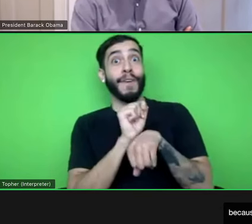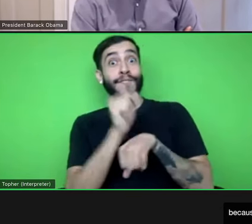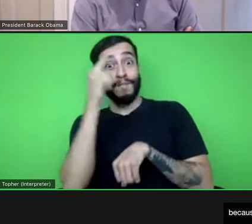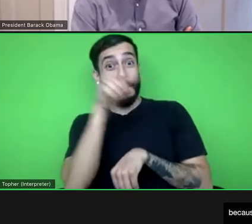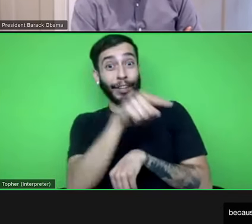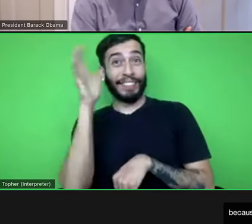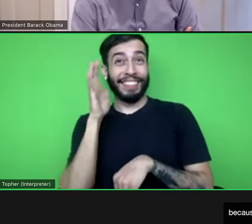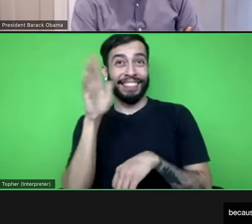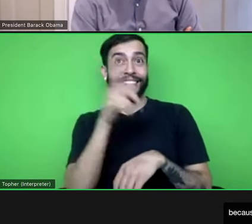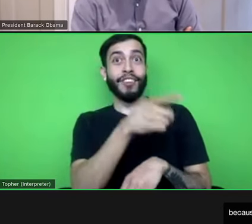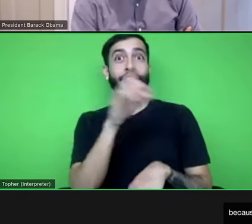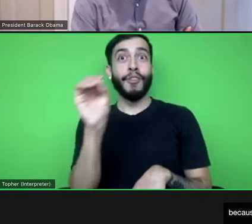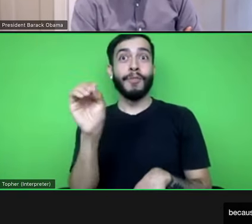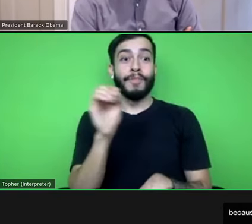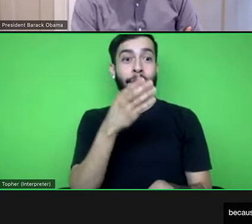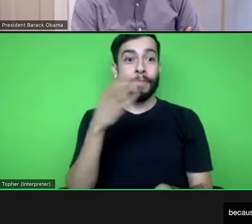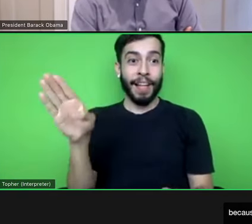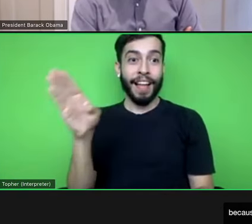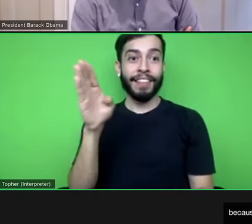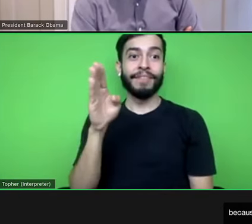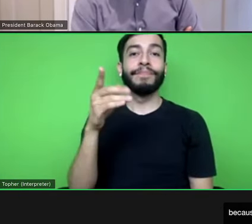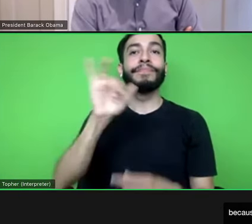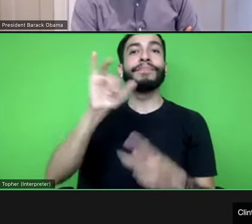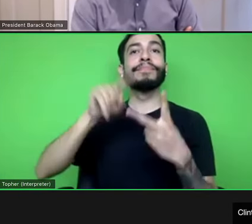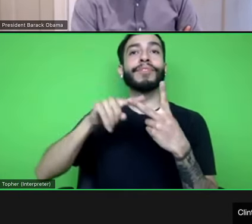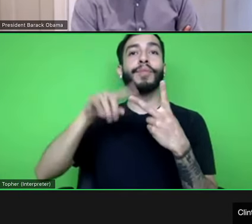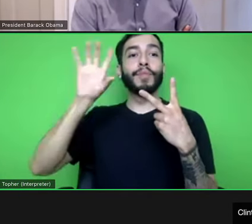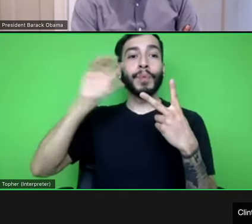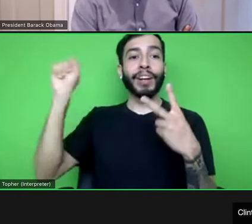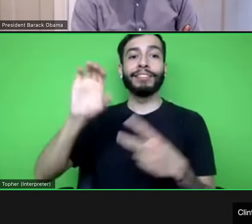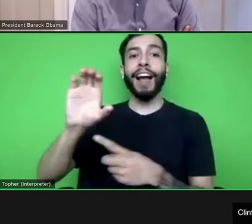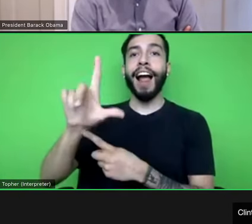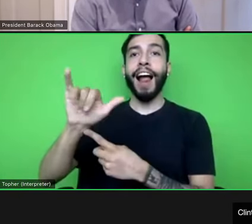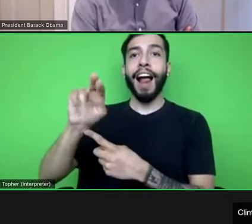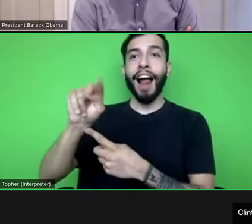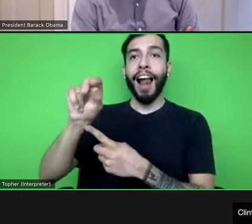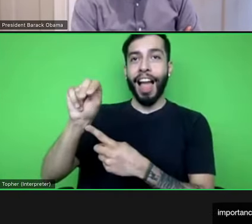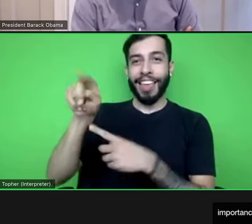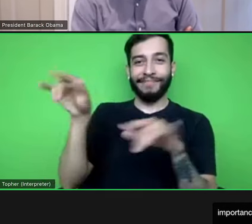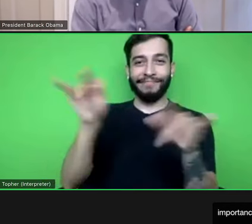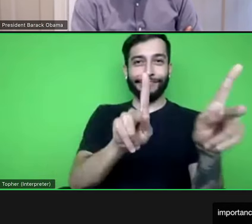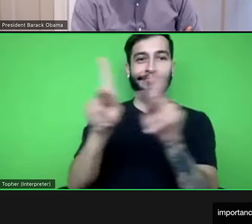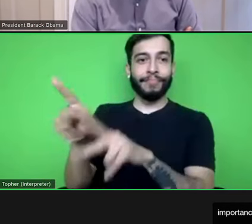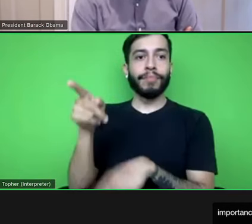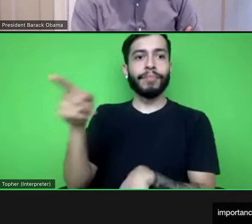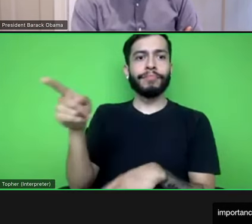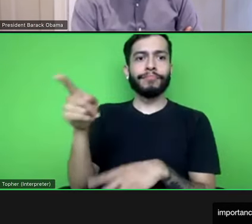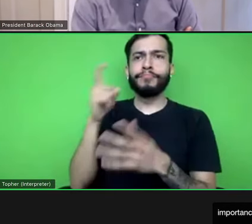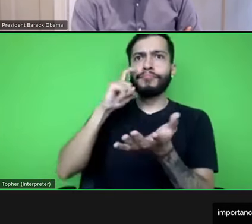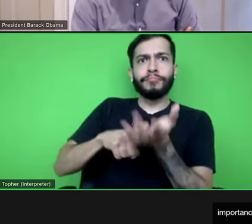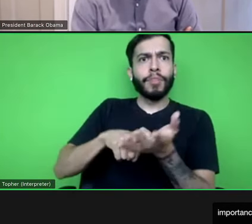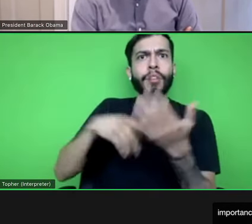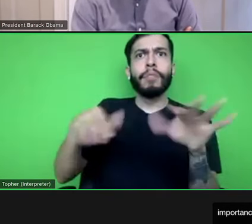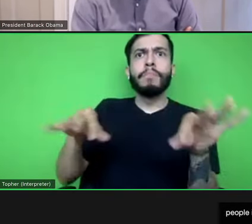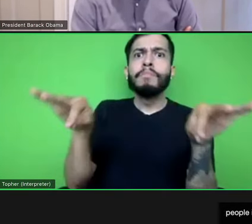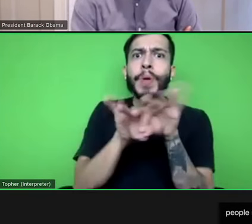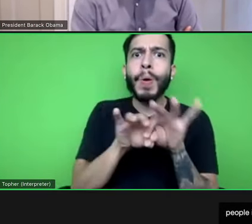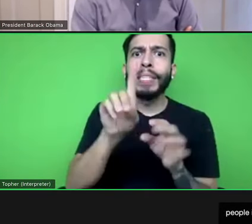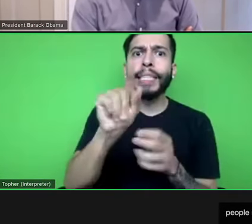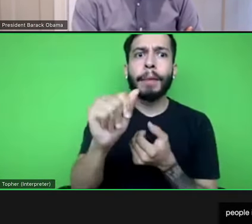saw the importance of including disabled people in your administration. And I think when we're